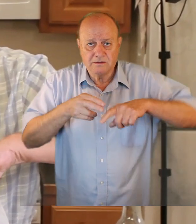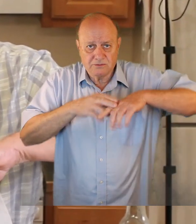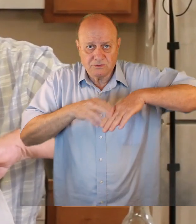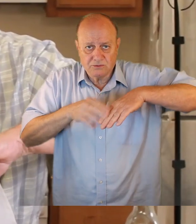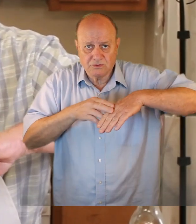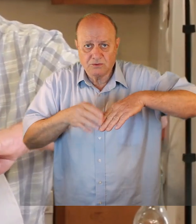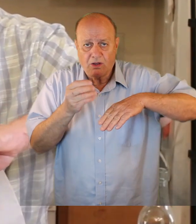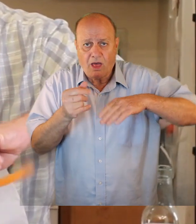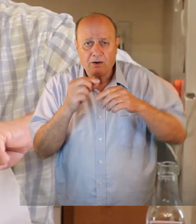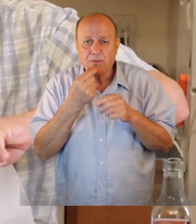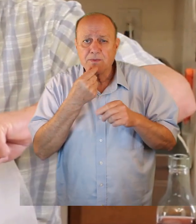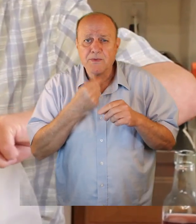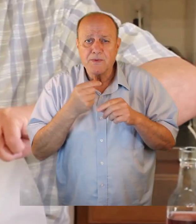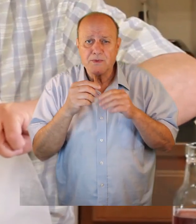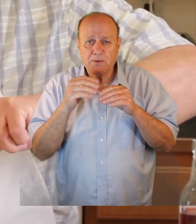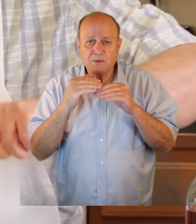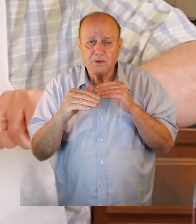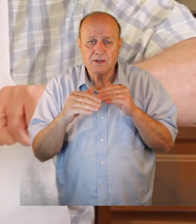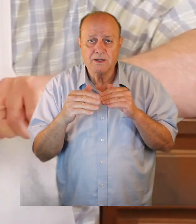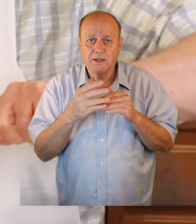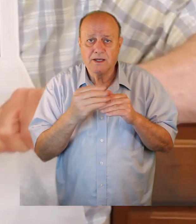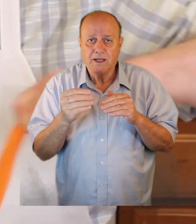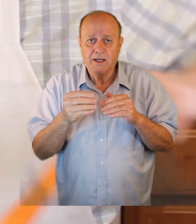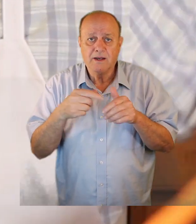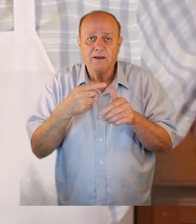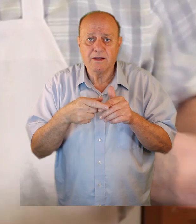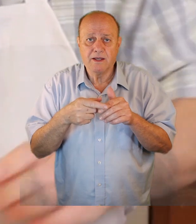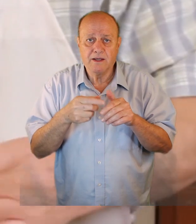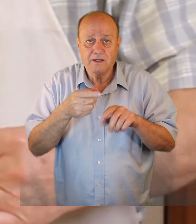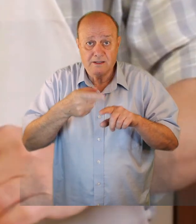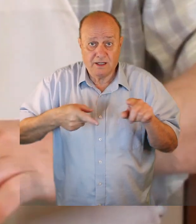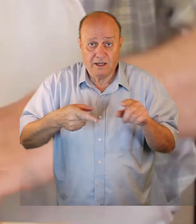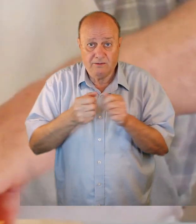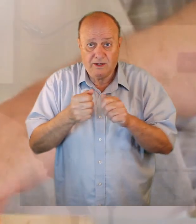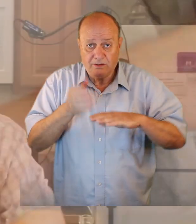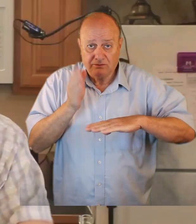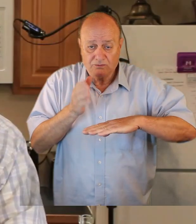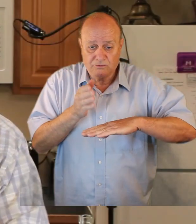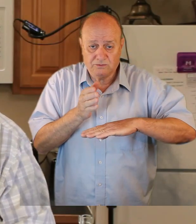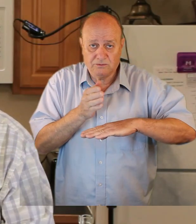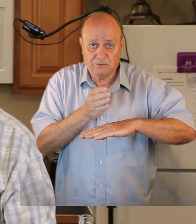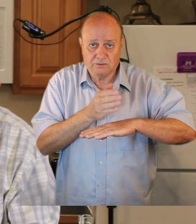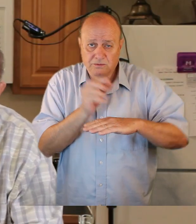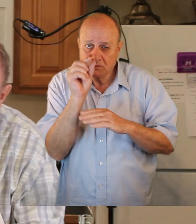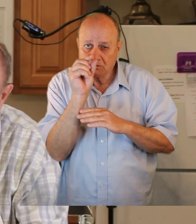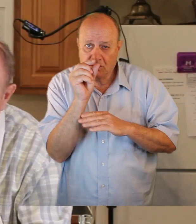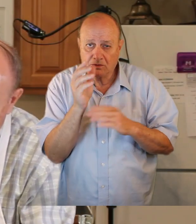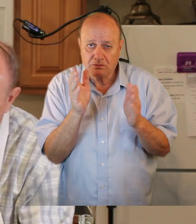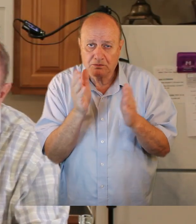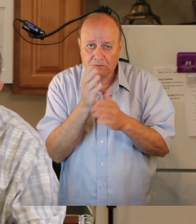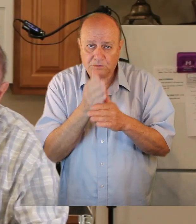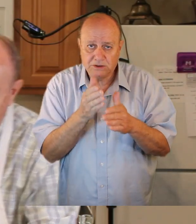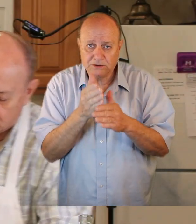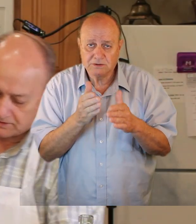just slicing a lot of strips that are thin, and then taking these strips and cutting them